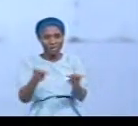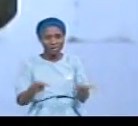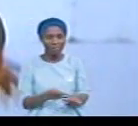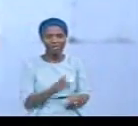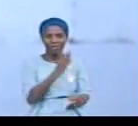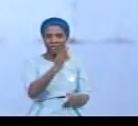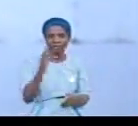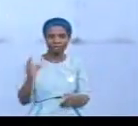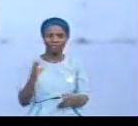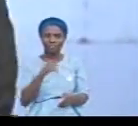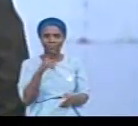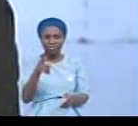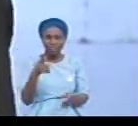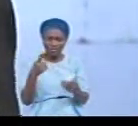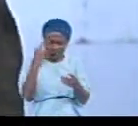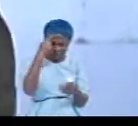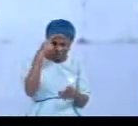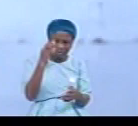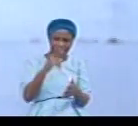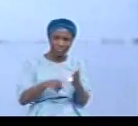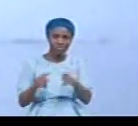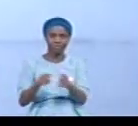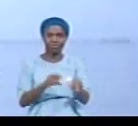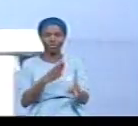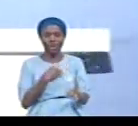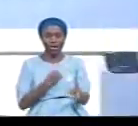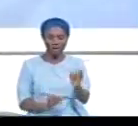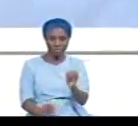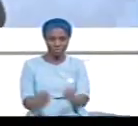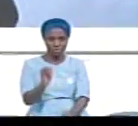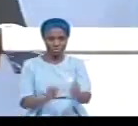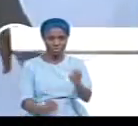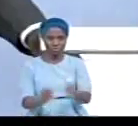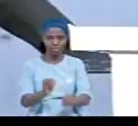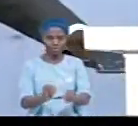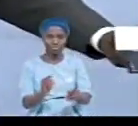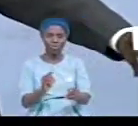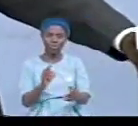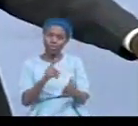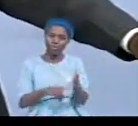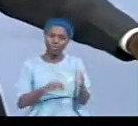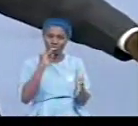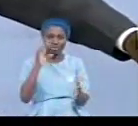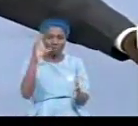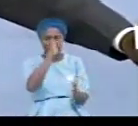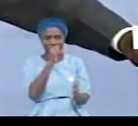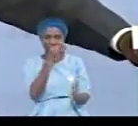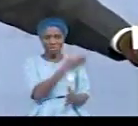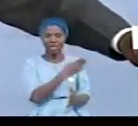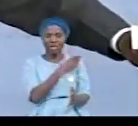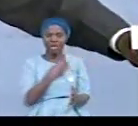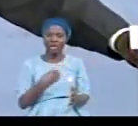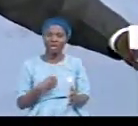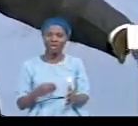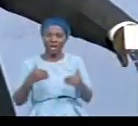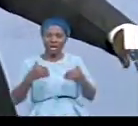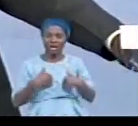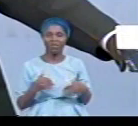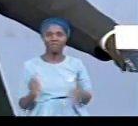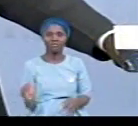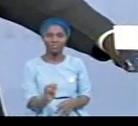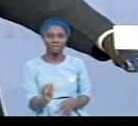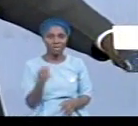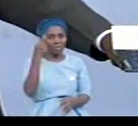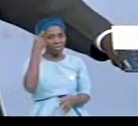is missing. Rise up and contribute what is missing and have the same mind and